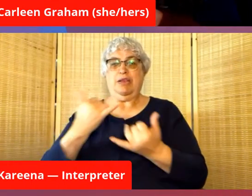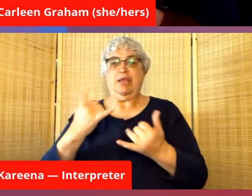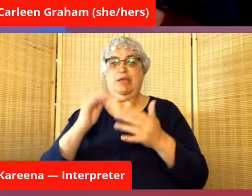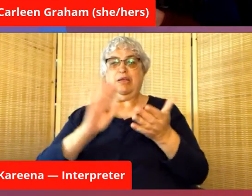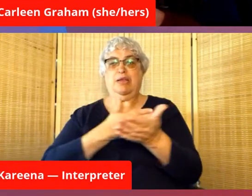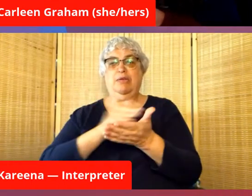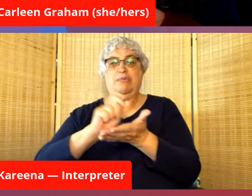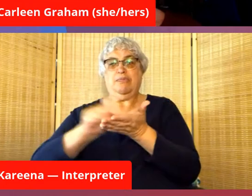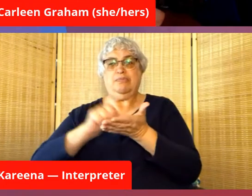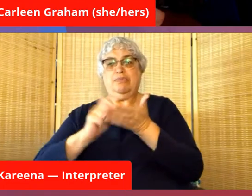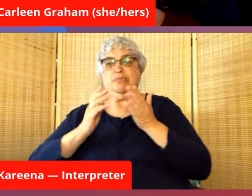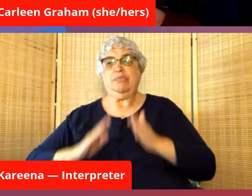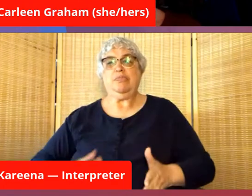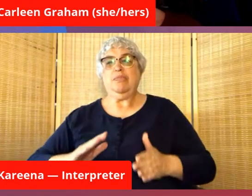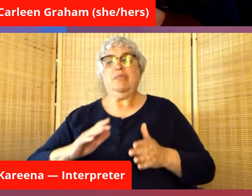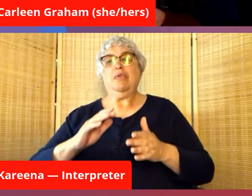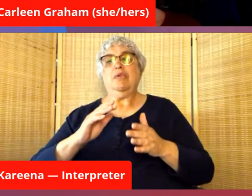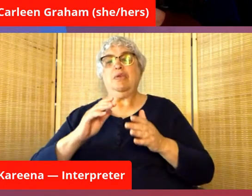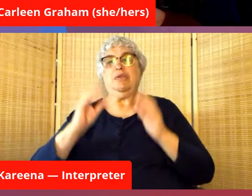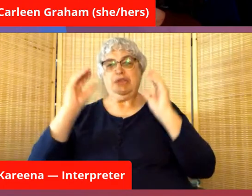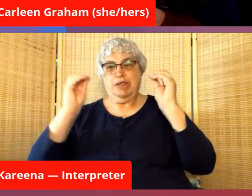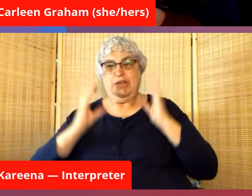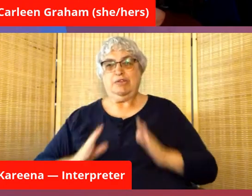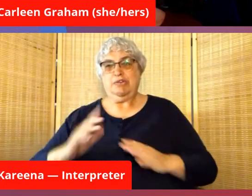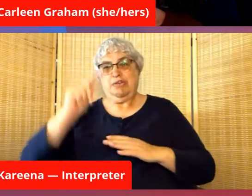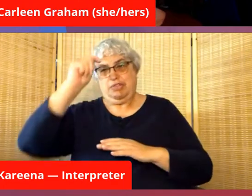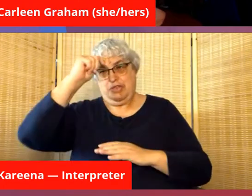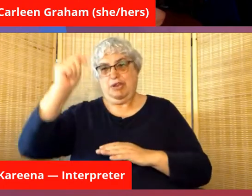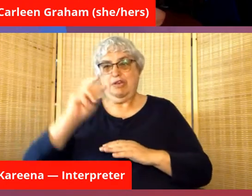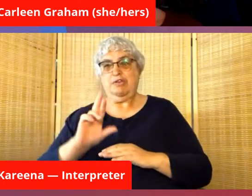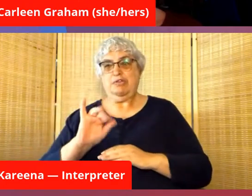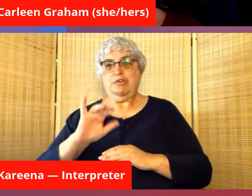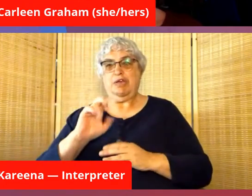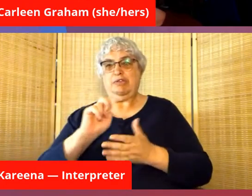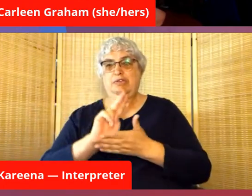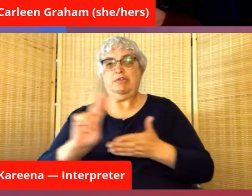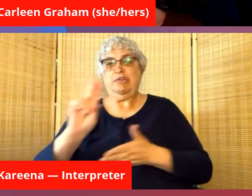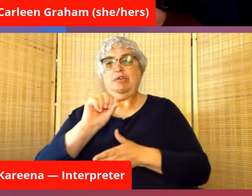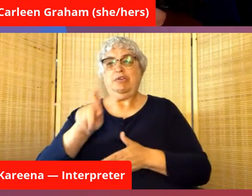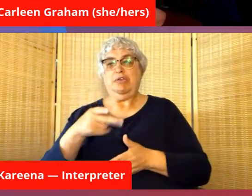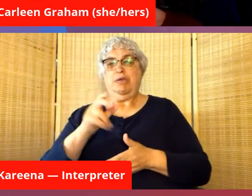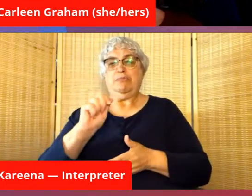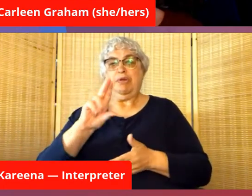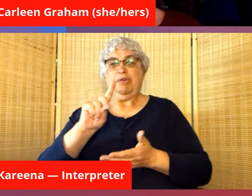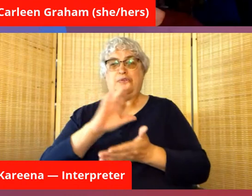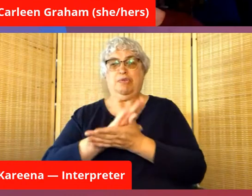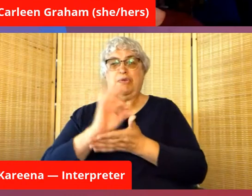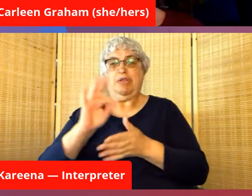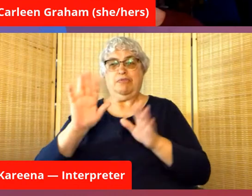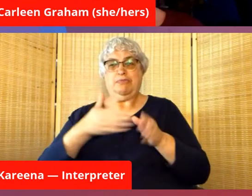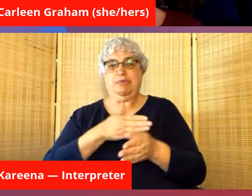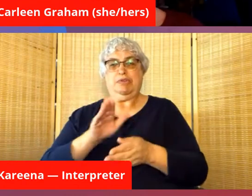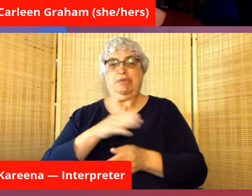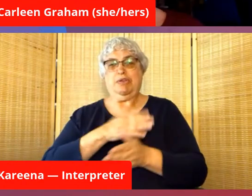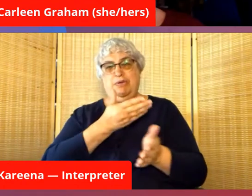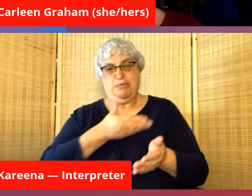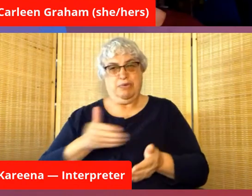composer and professor of composition and theory at Rice University's Shepherd School of Music. Welcome,